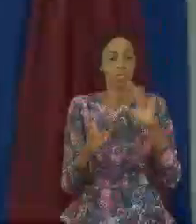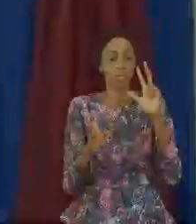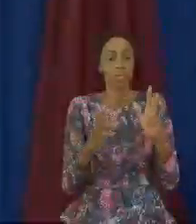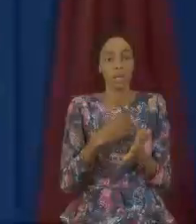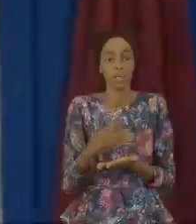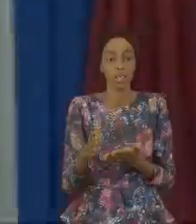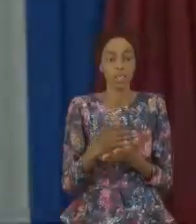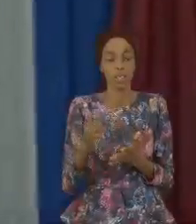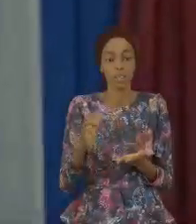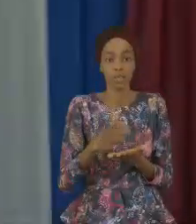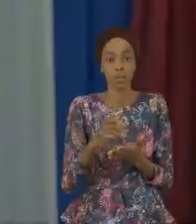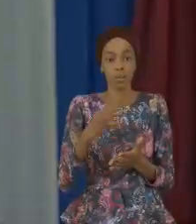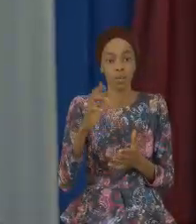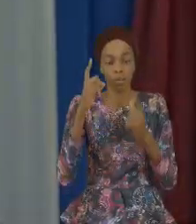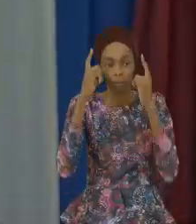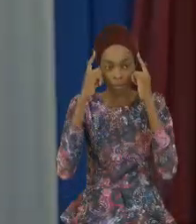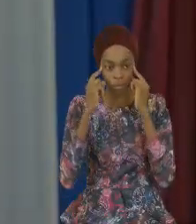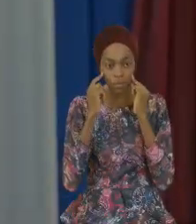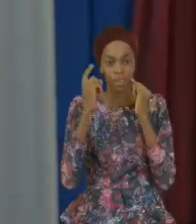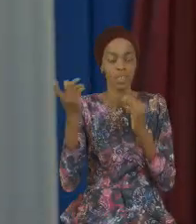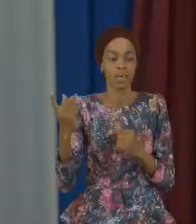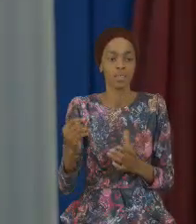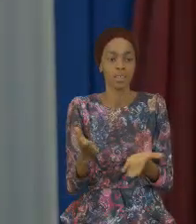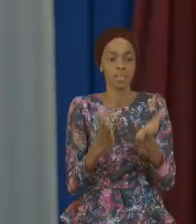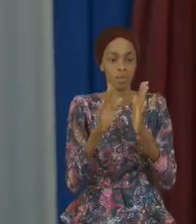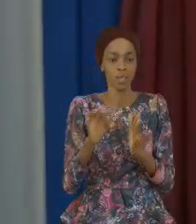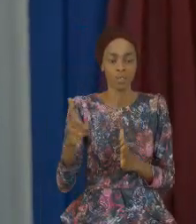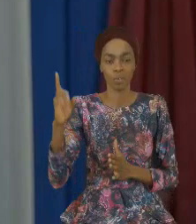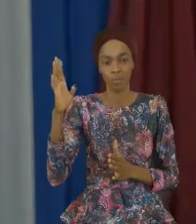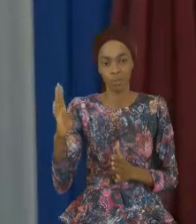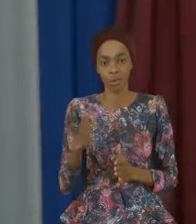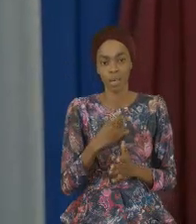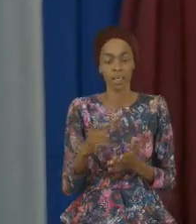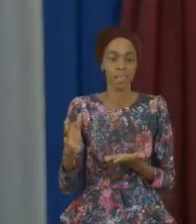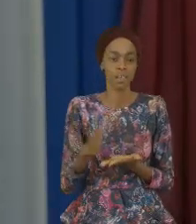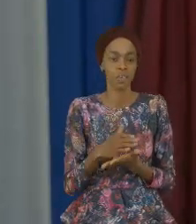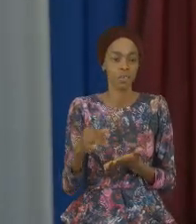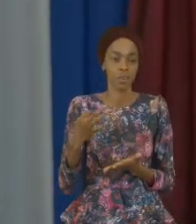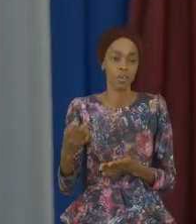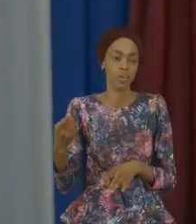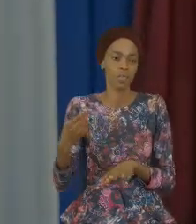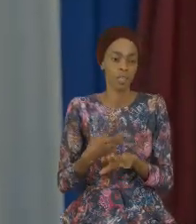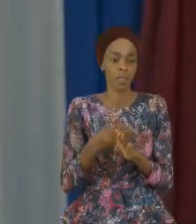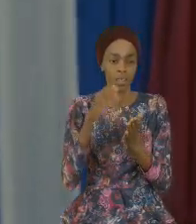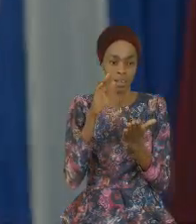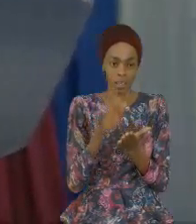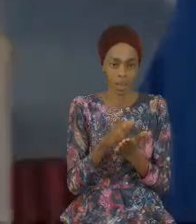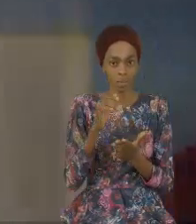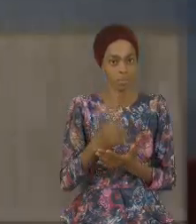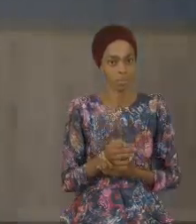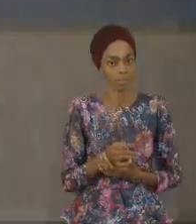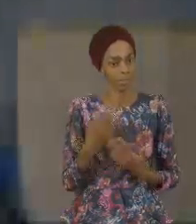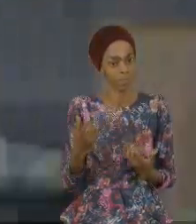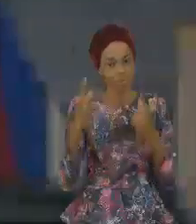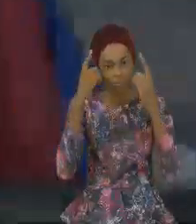of Moses, the servant of God, and the song of the Lamb. He came by